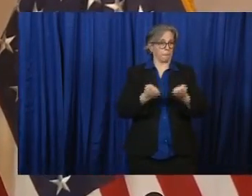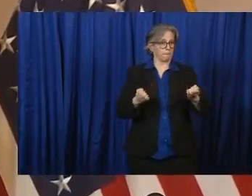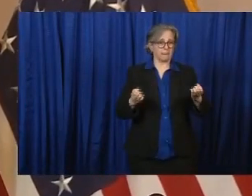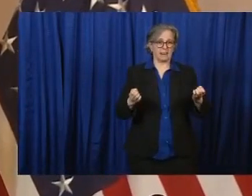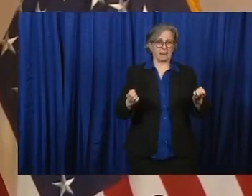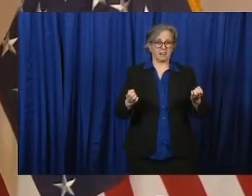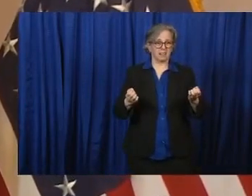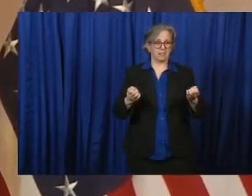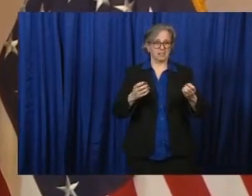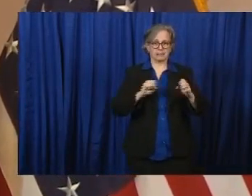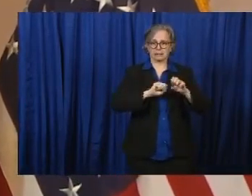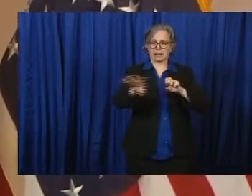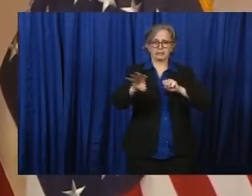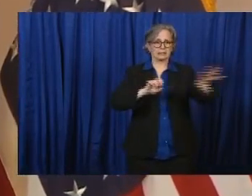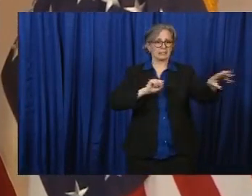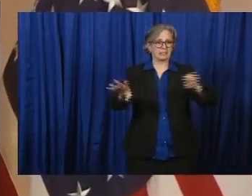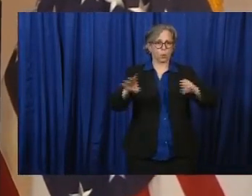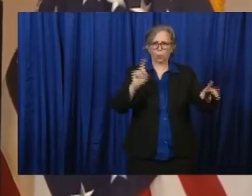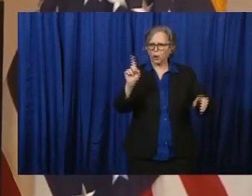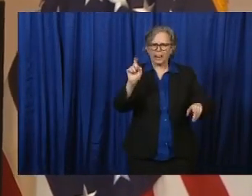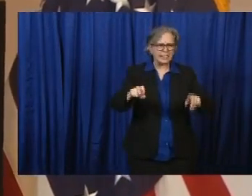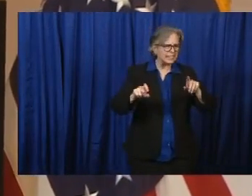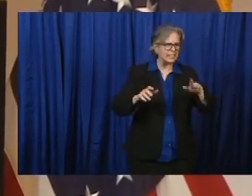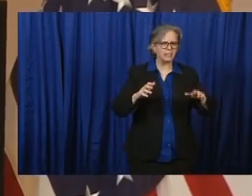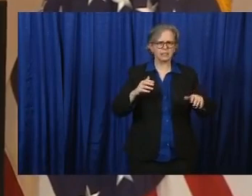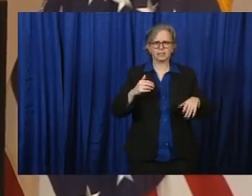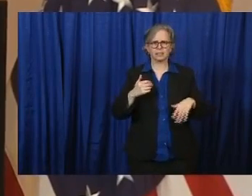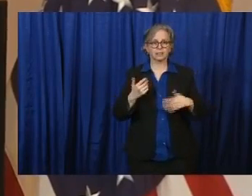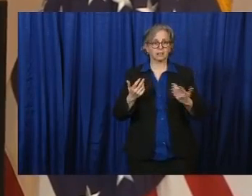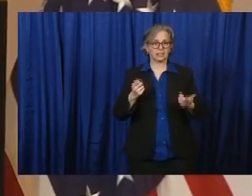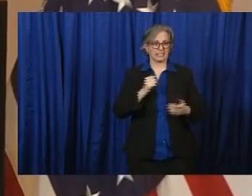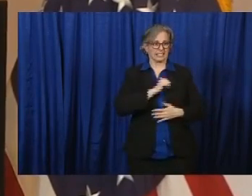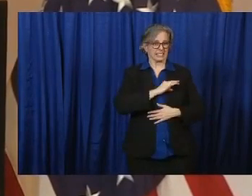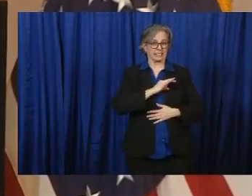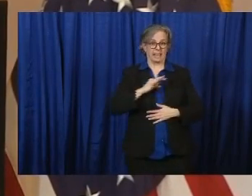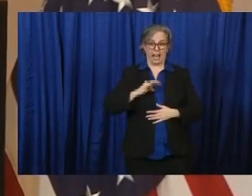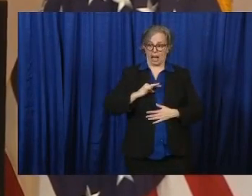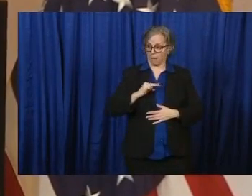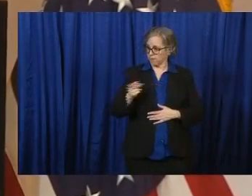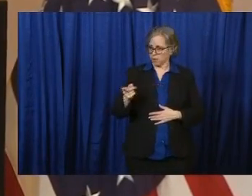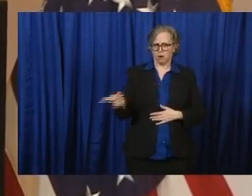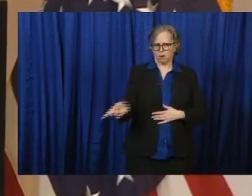most needed, surging personnel, helping with staffing, because we know